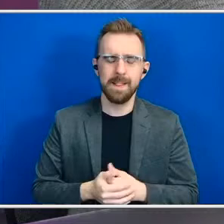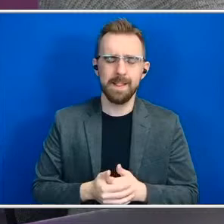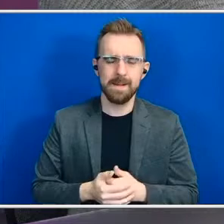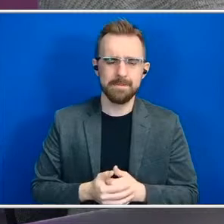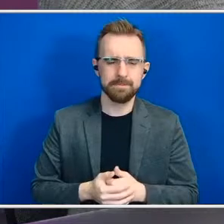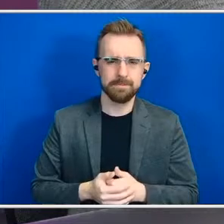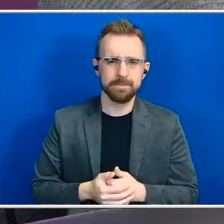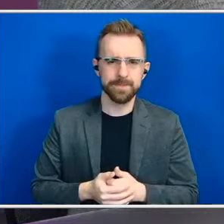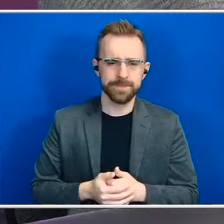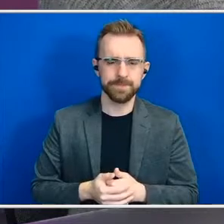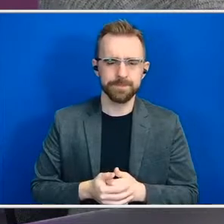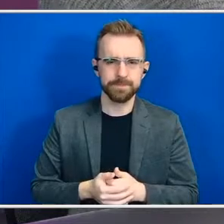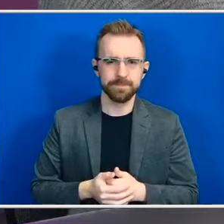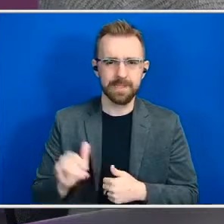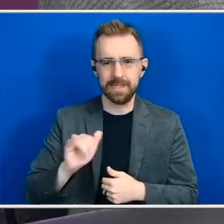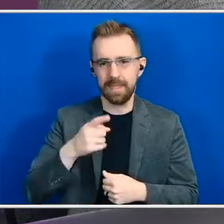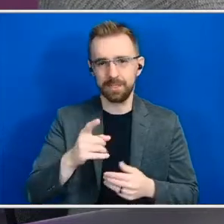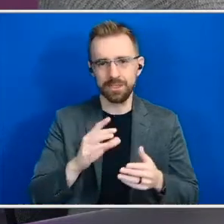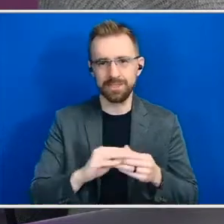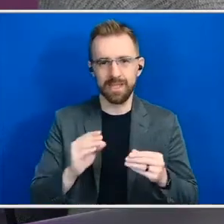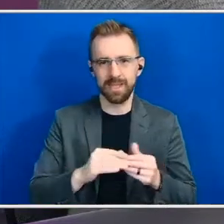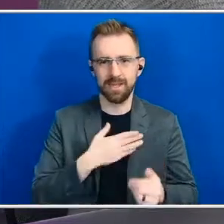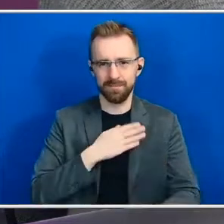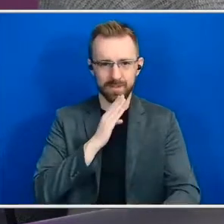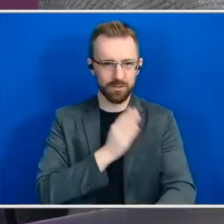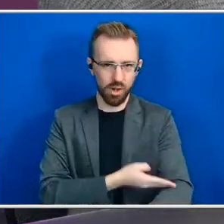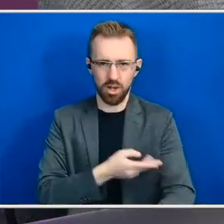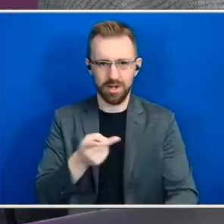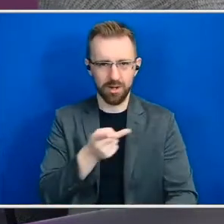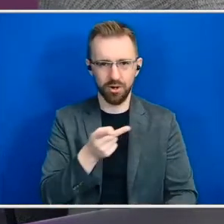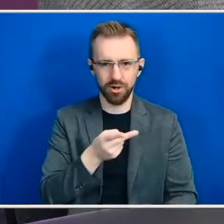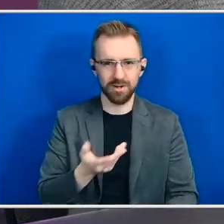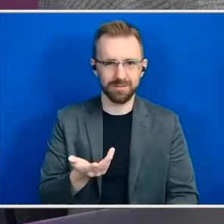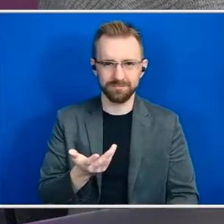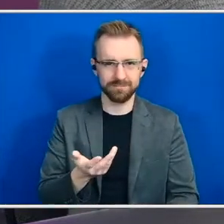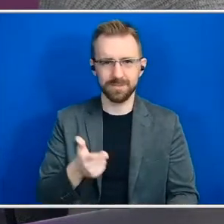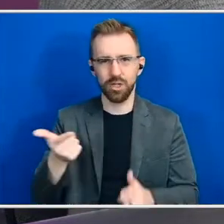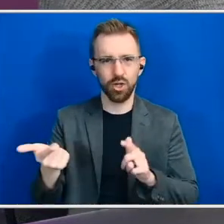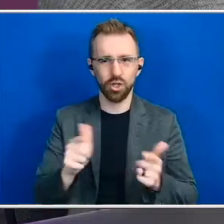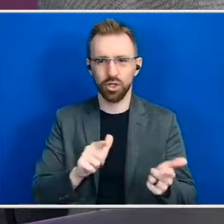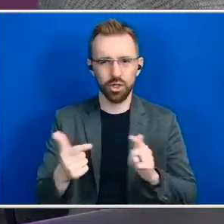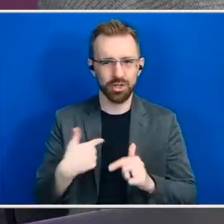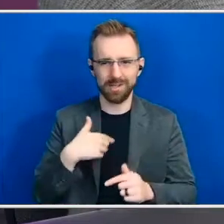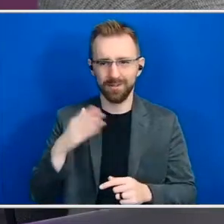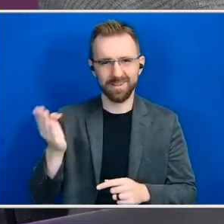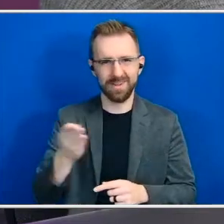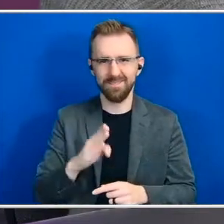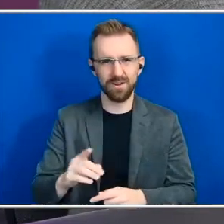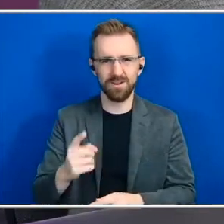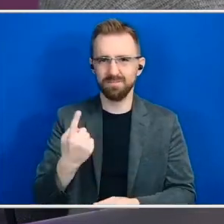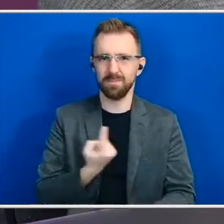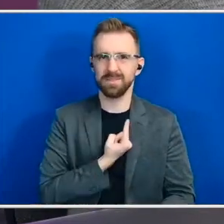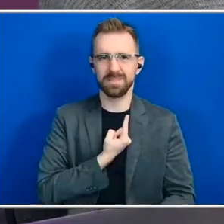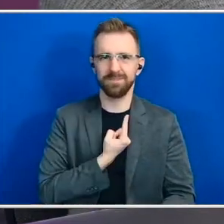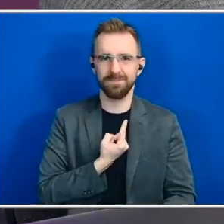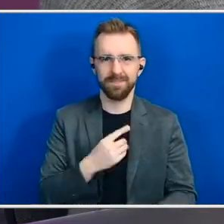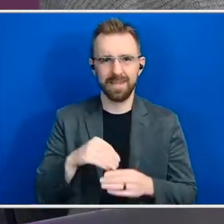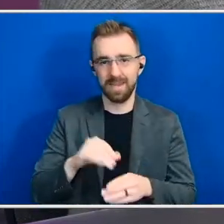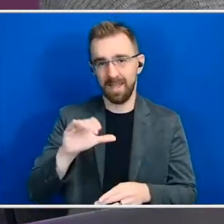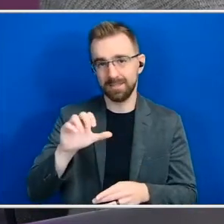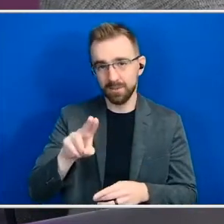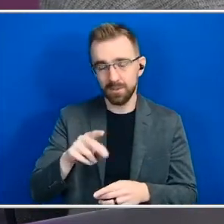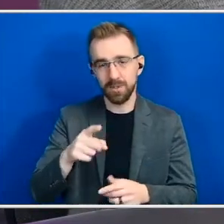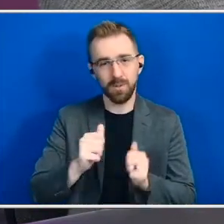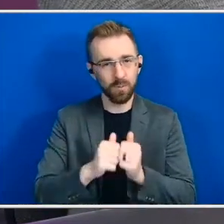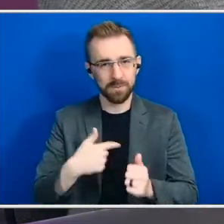like she said, my daughter and her took turns. I was never alone. In the ICU, they were with me 24 hours